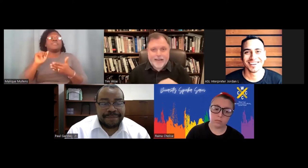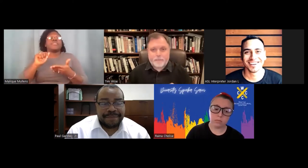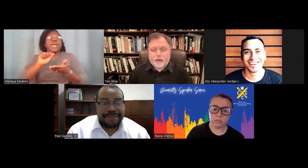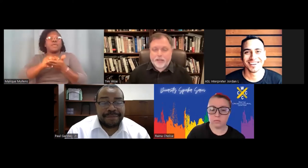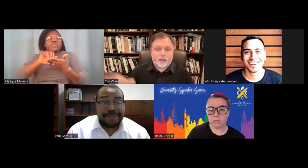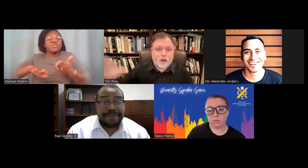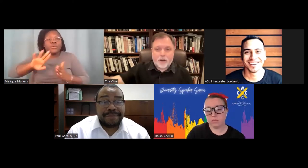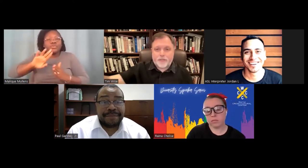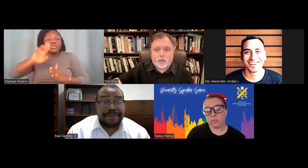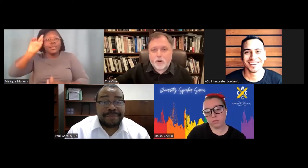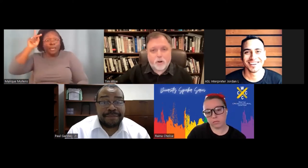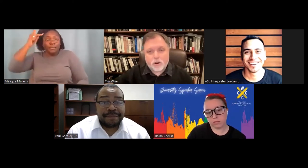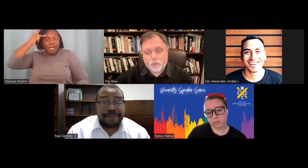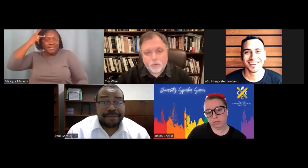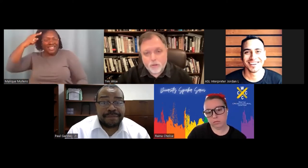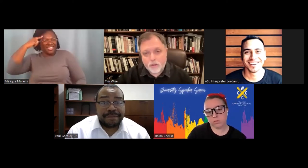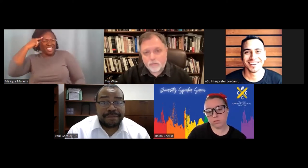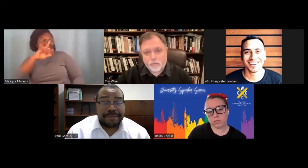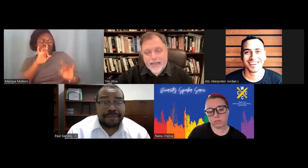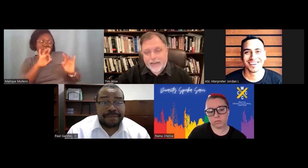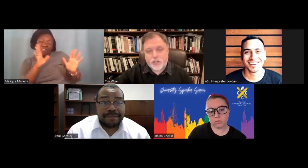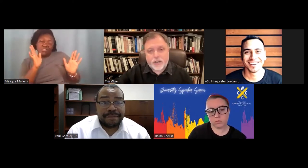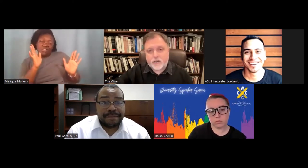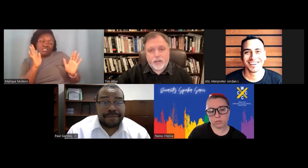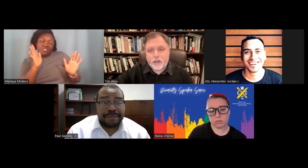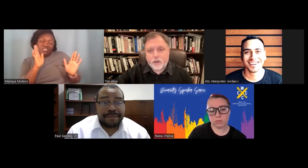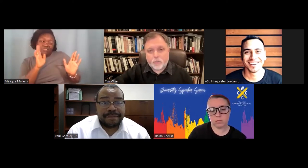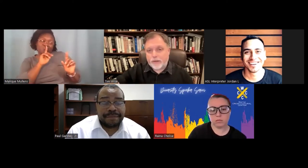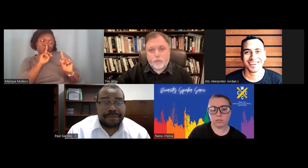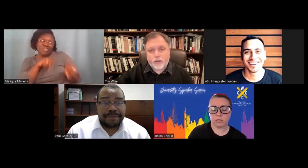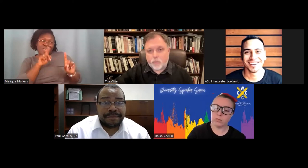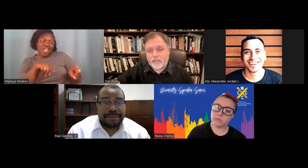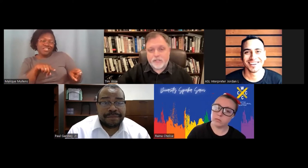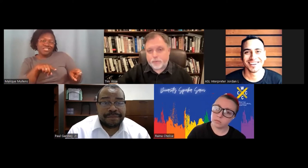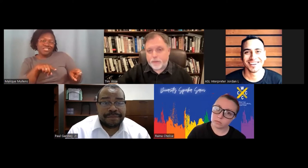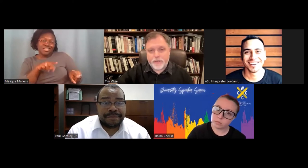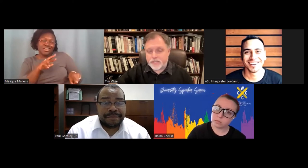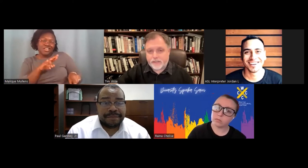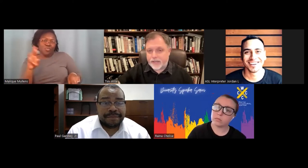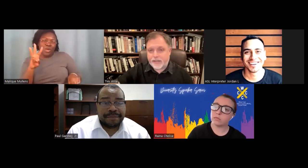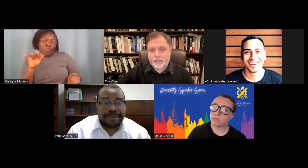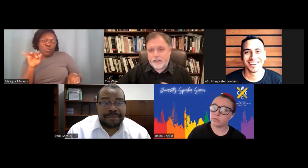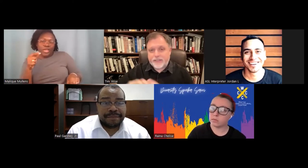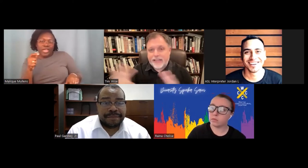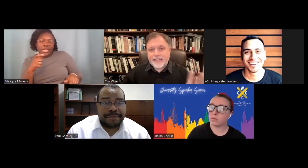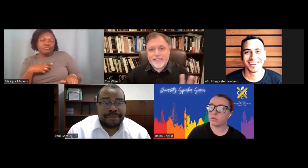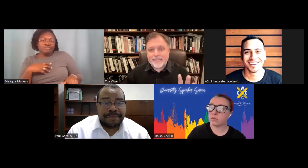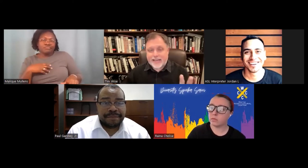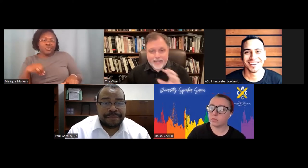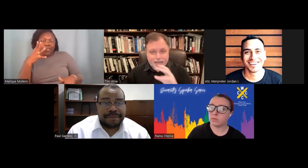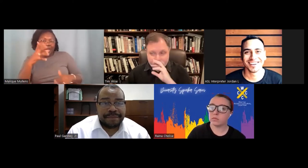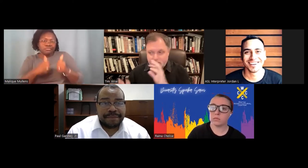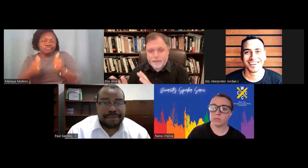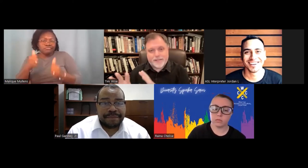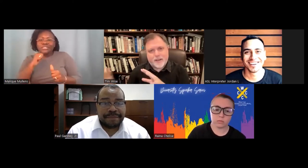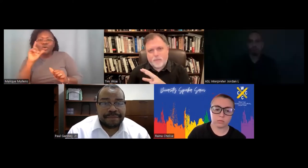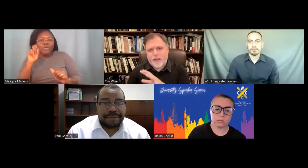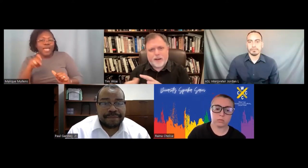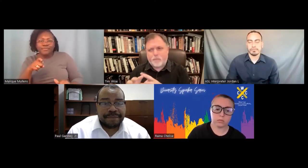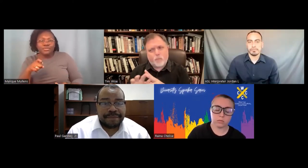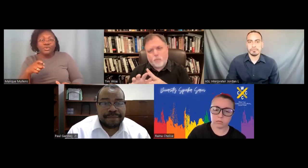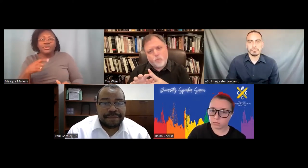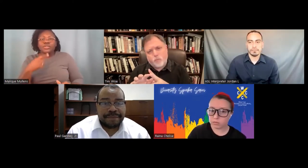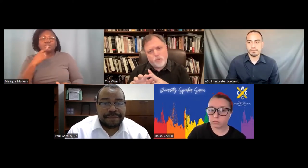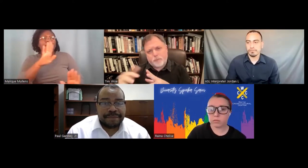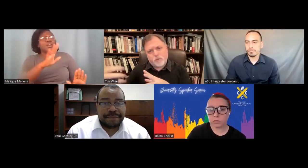it. That's not about, like, oh, I think you're a horrible reactionary right-wing white supremacist and da-da. You don't have to get into that yet. It's just about saying, wait